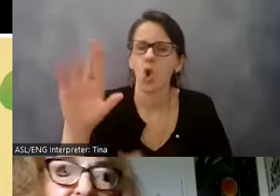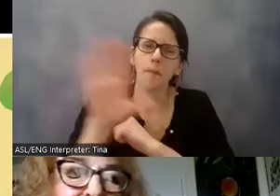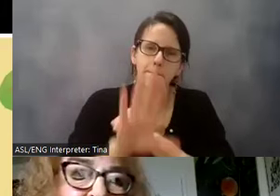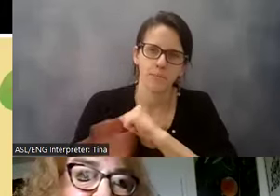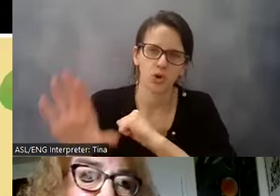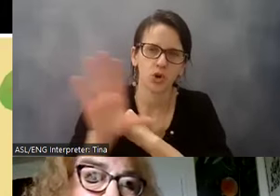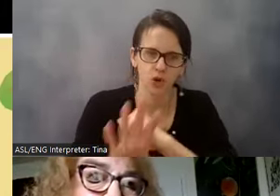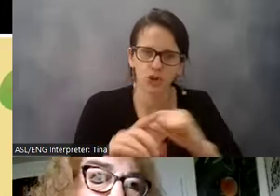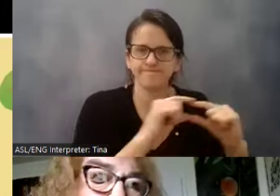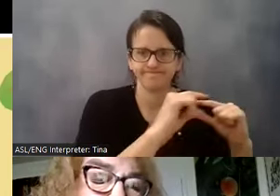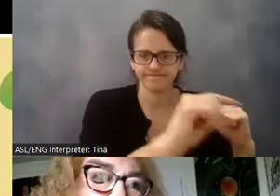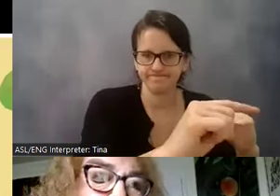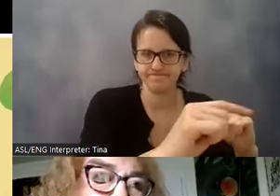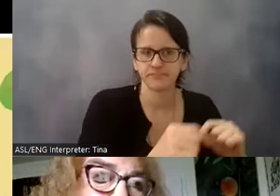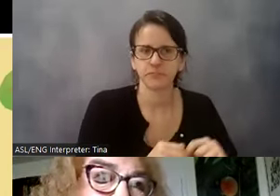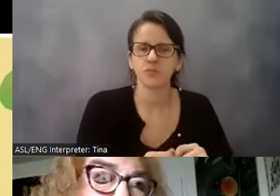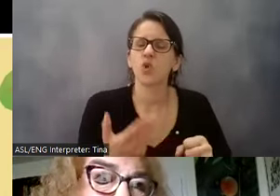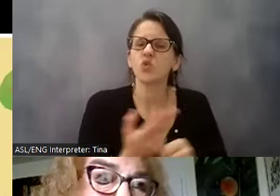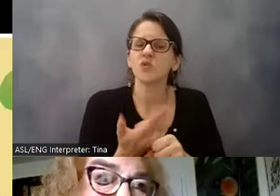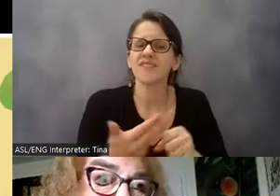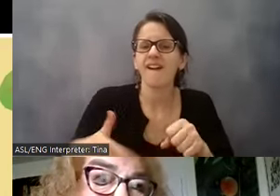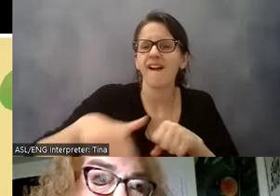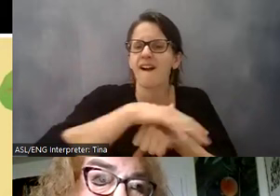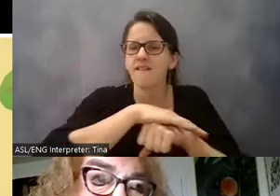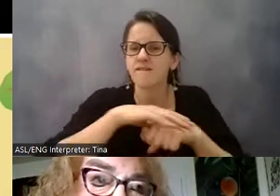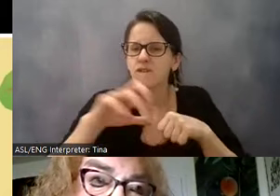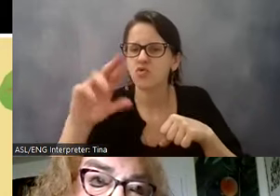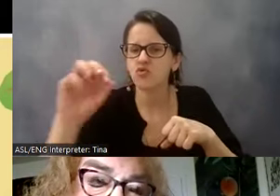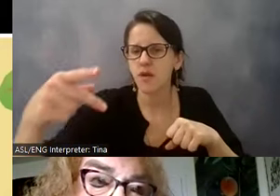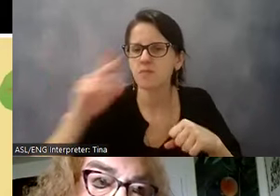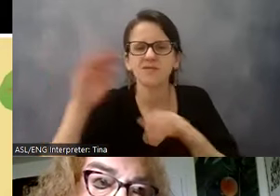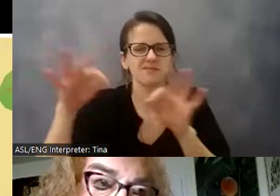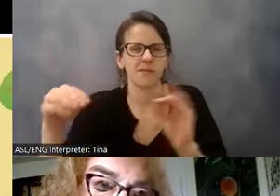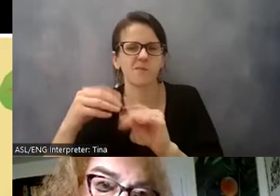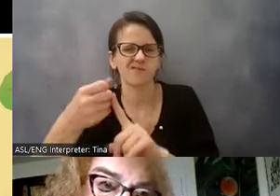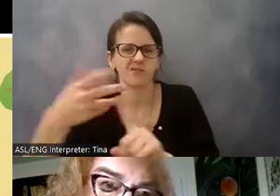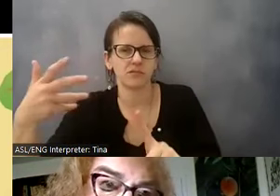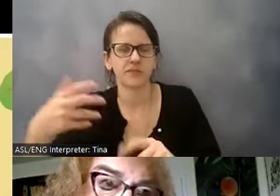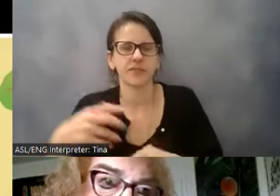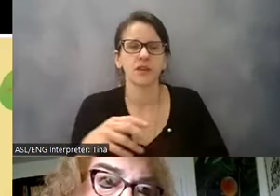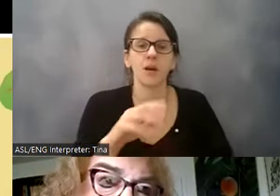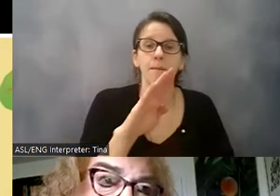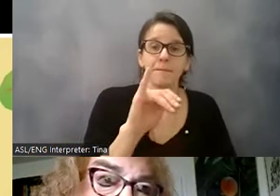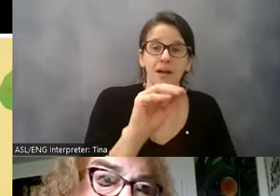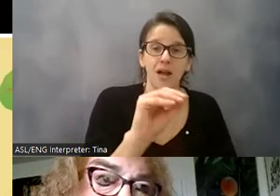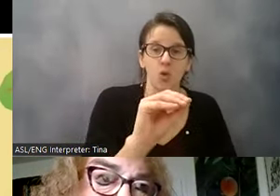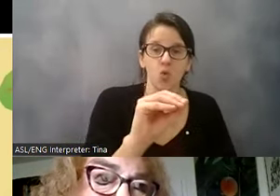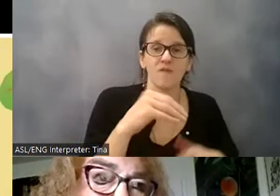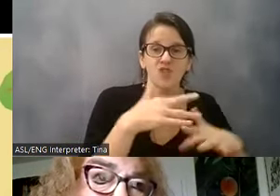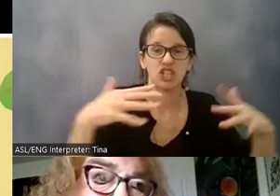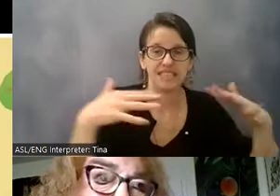cover crops. And I'll talk a little bit more about cover crops in a minute. Biodiversity is very important. It just refer to